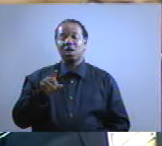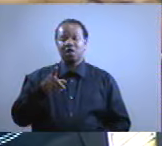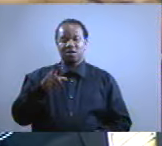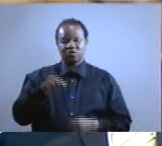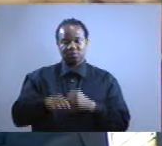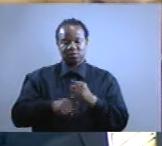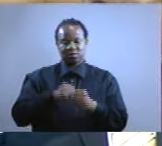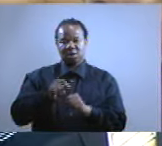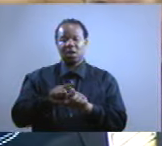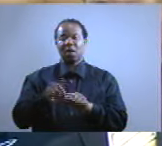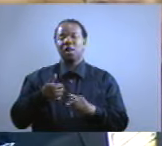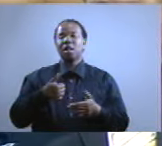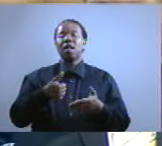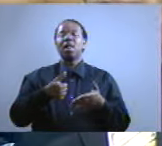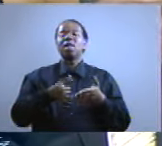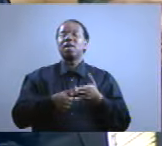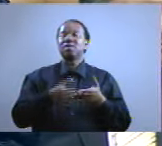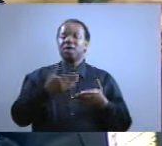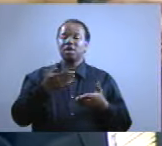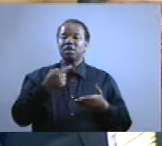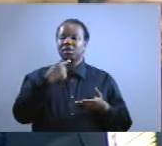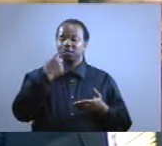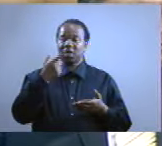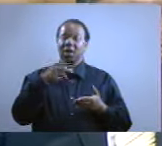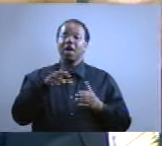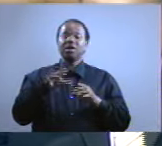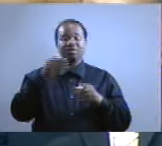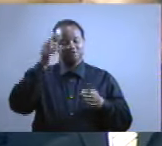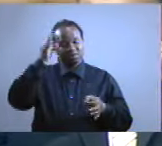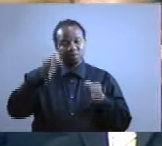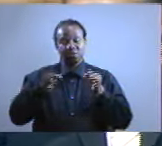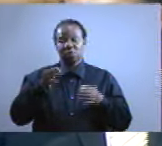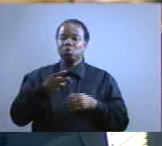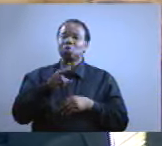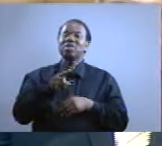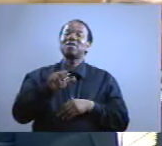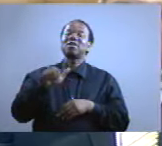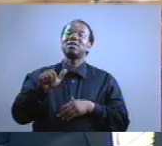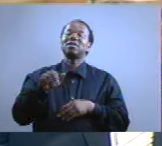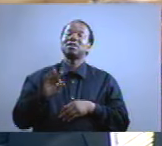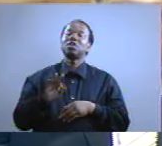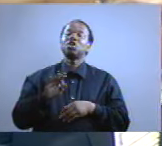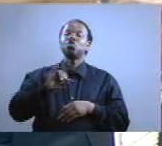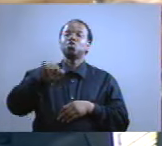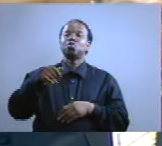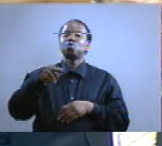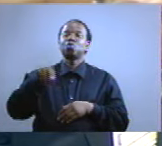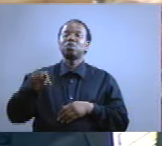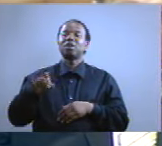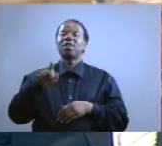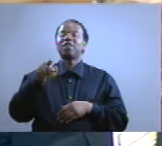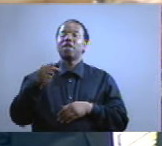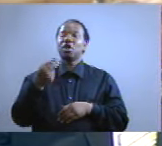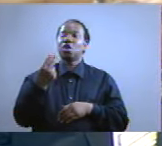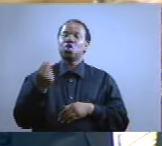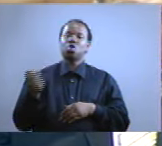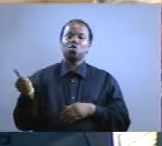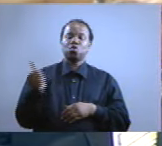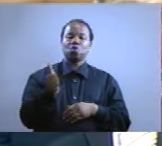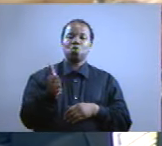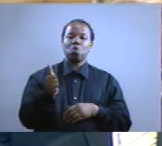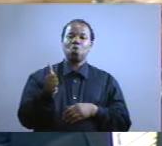recalls its resolution of 23 June 2011 that the appointment of new commissioners would be